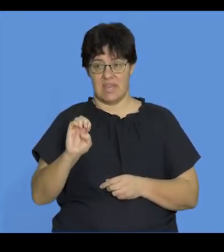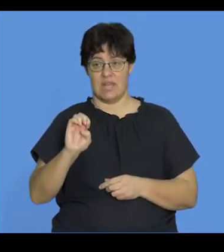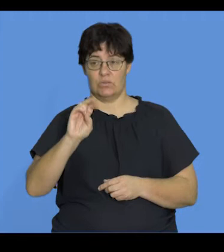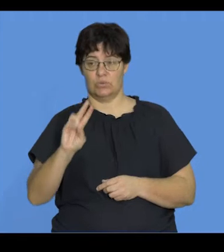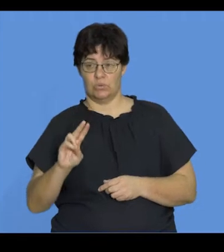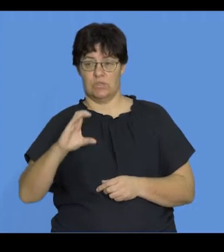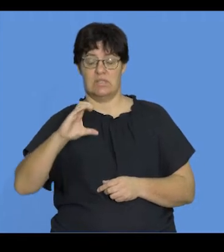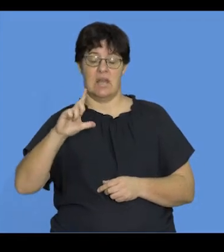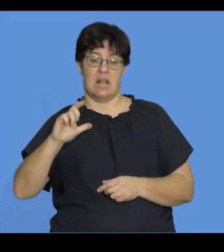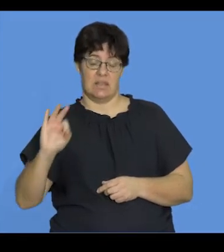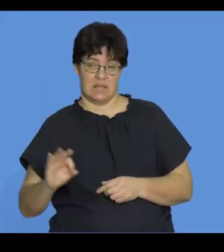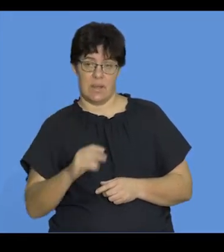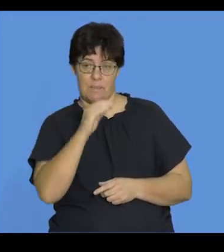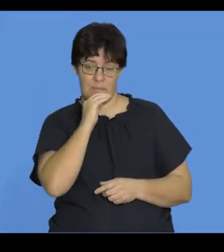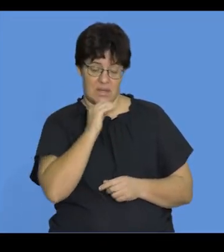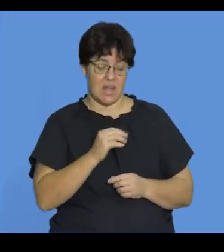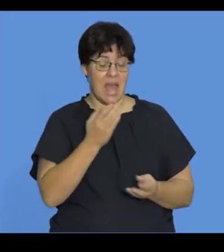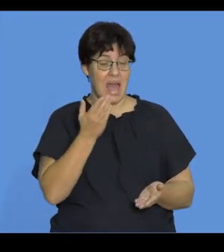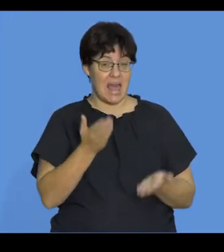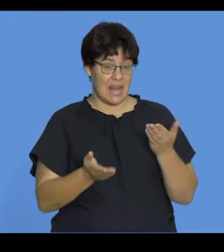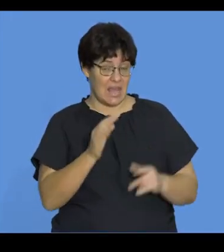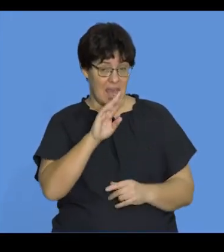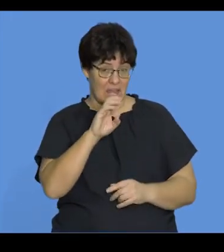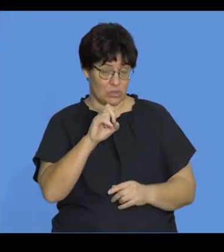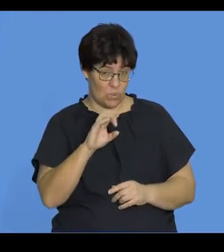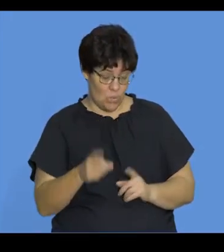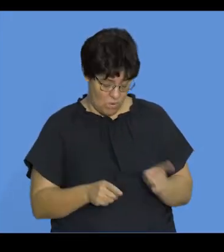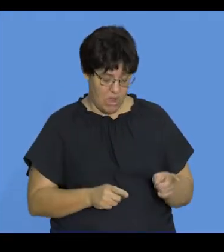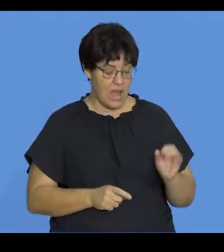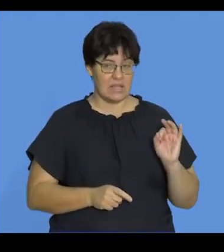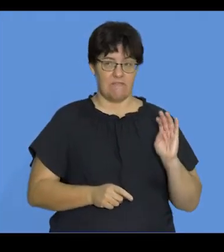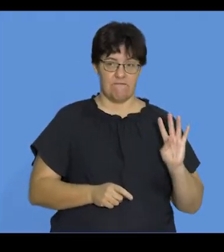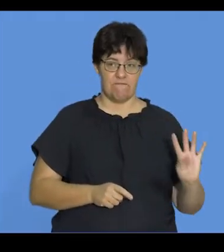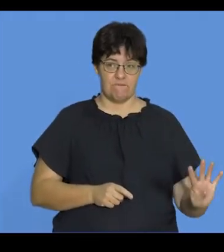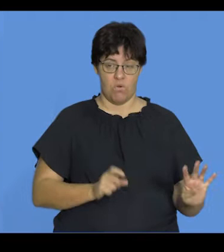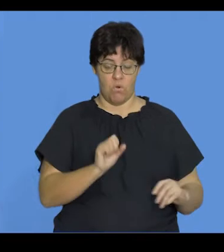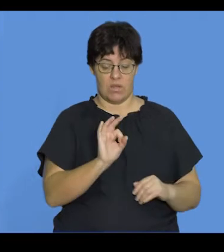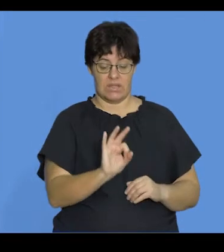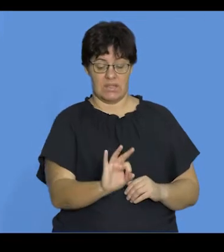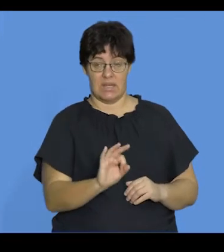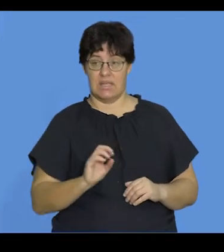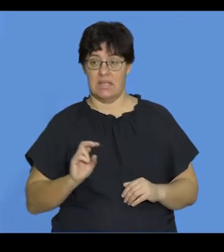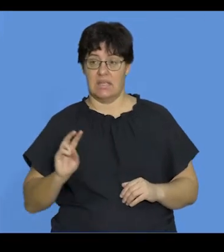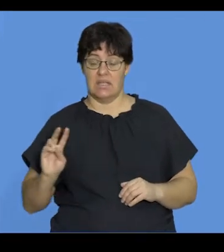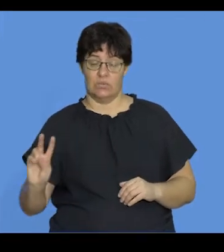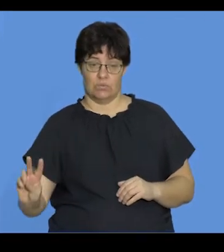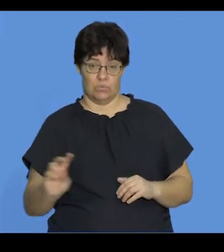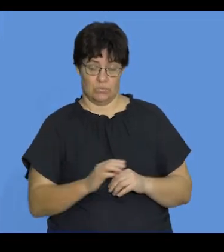tell us? It tells us that the stoichiometric ratio in which these substances participate in this chemical change is